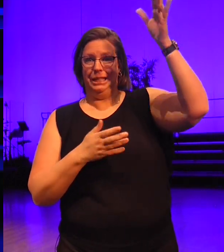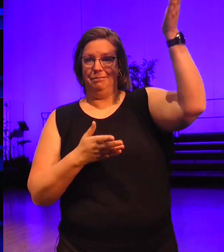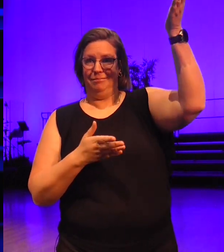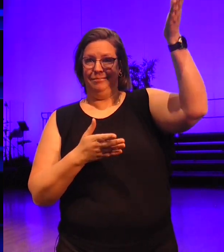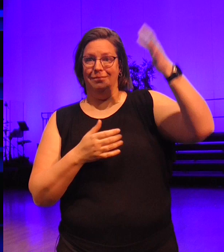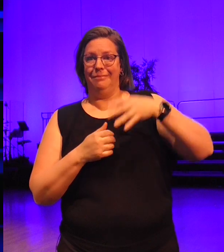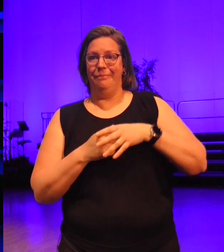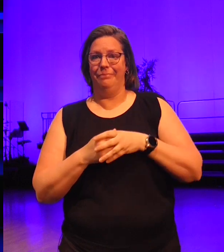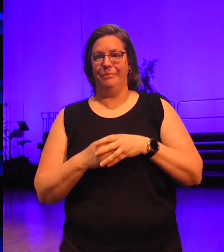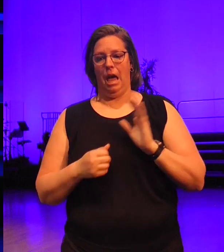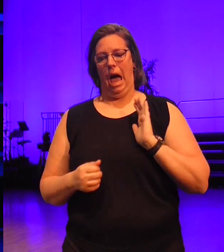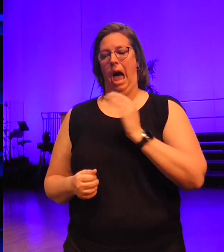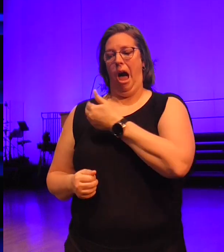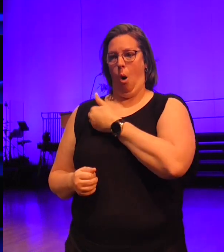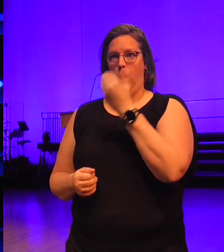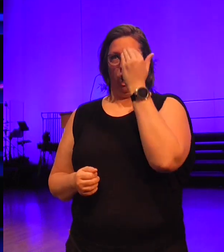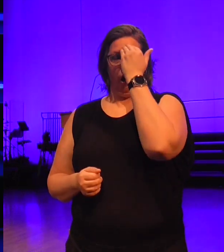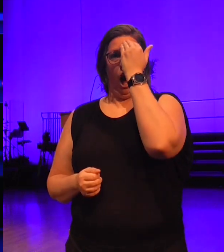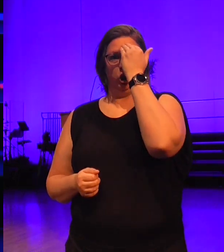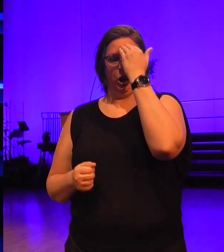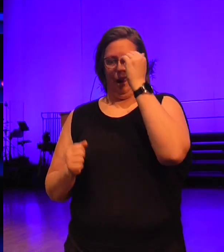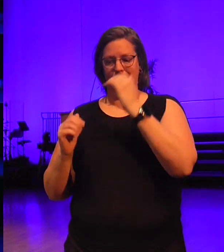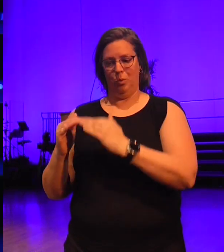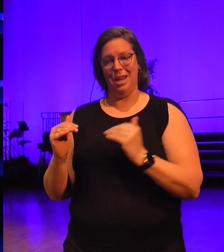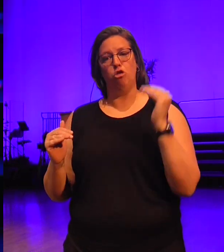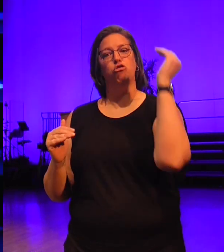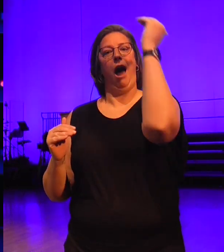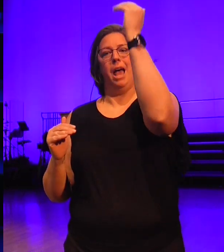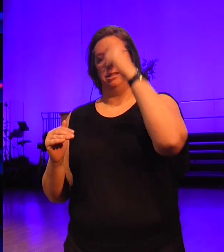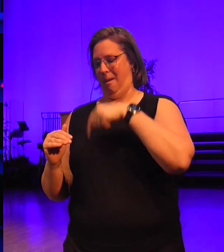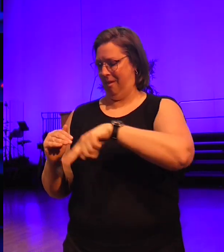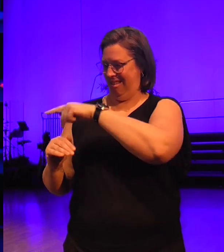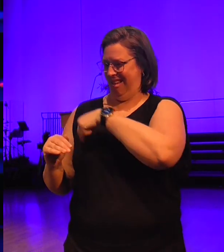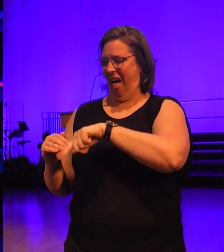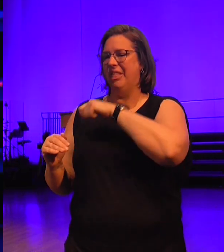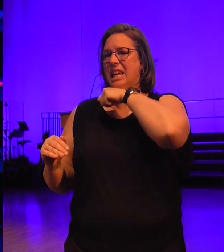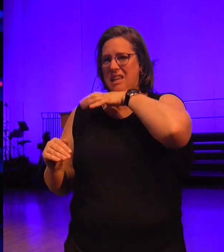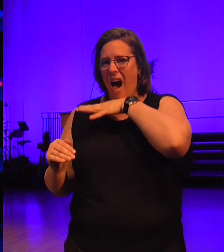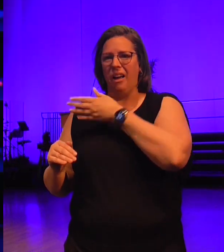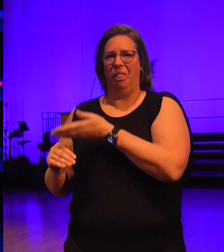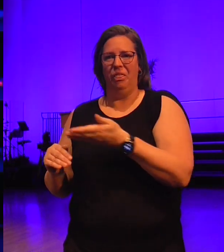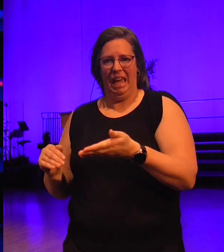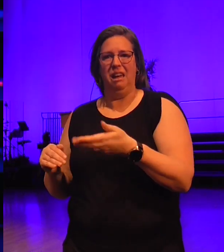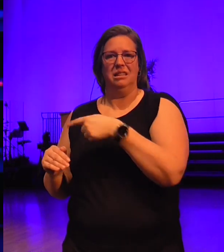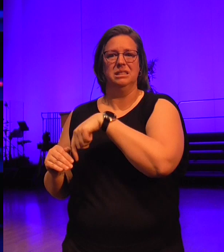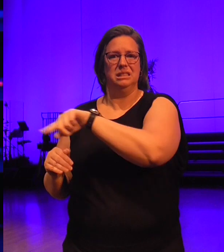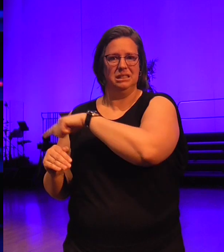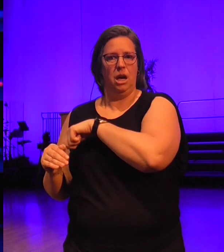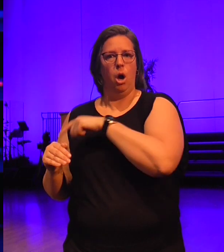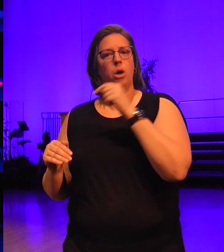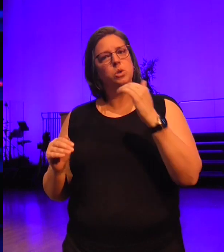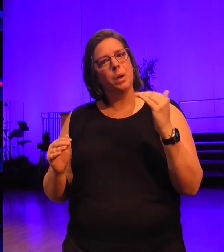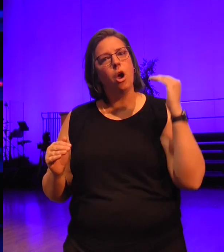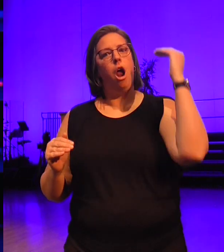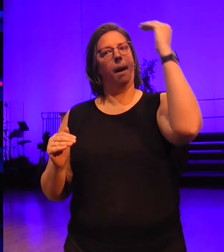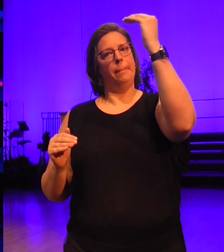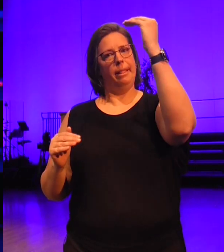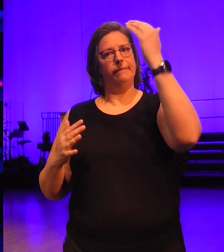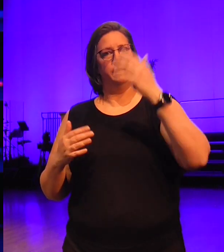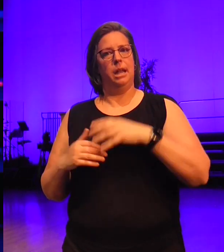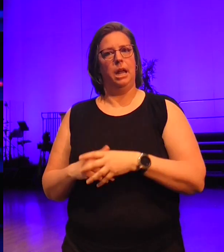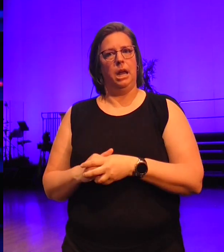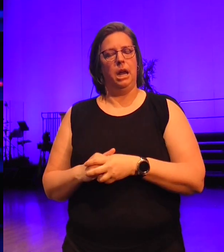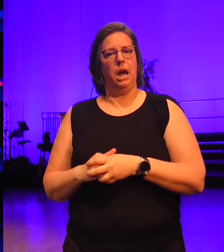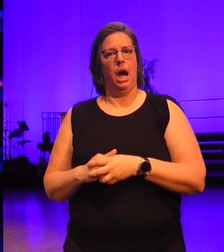to rise above any yucky or icky thing that may be taking place, to pull you through, to uplift you,